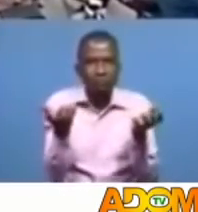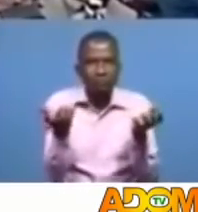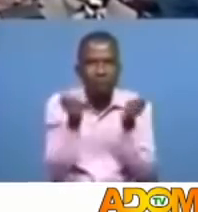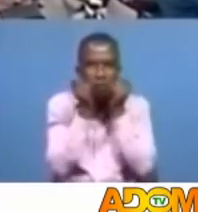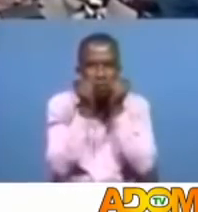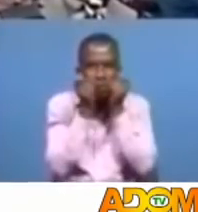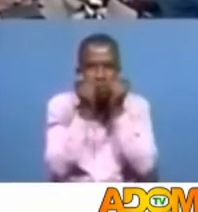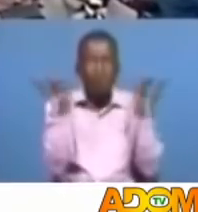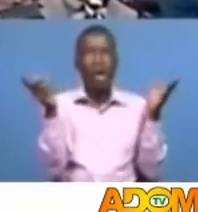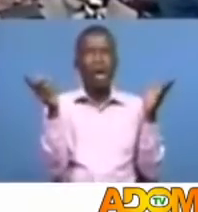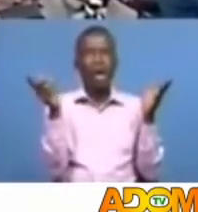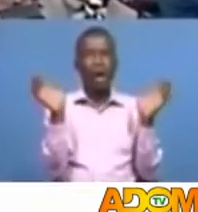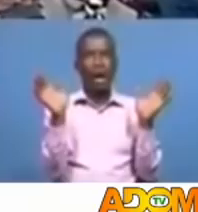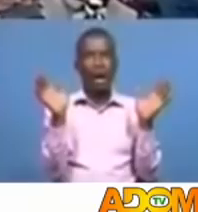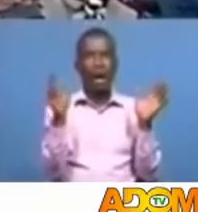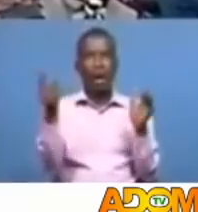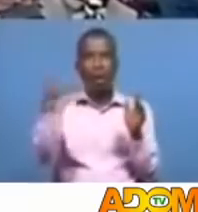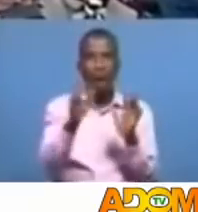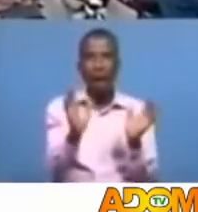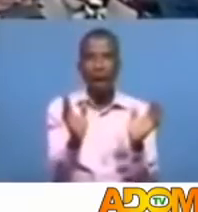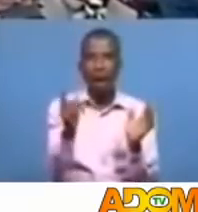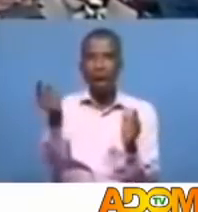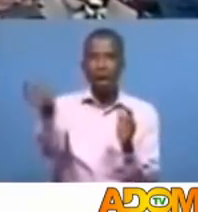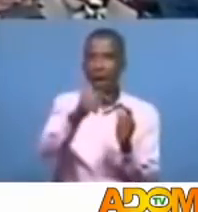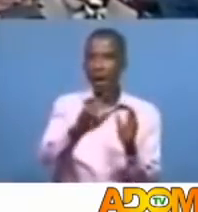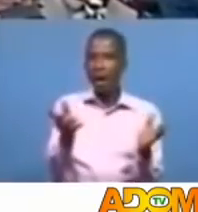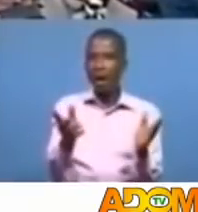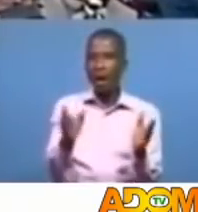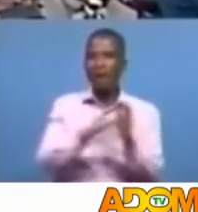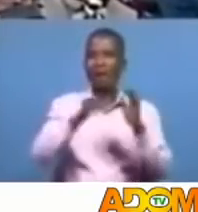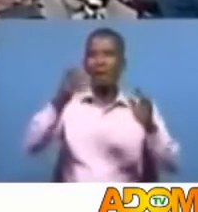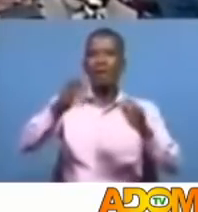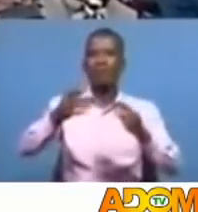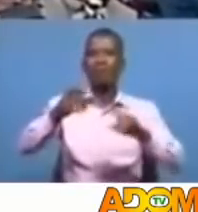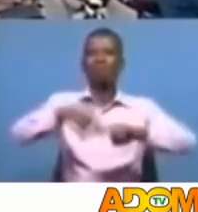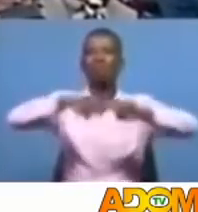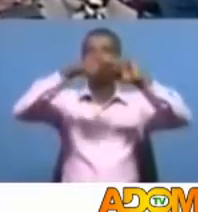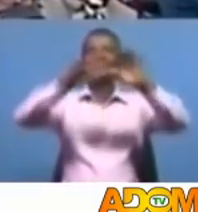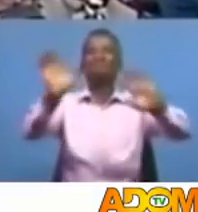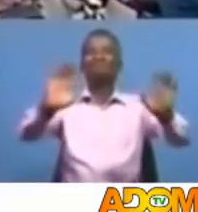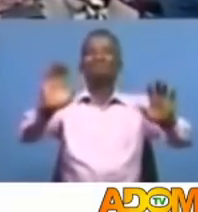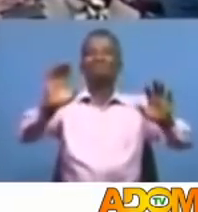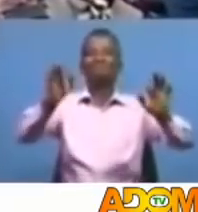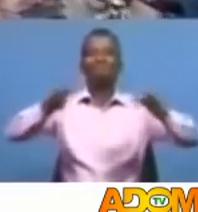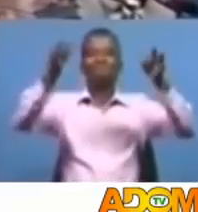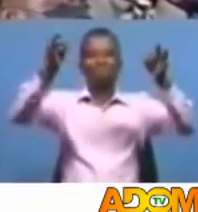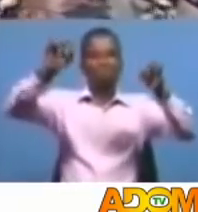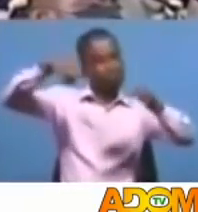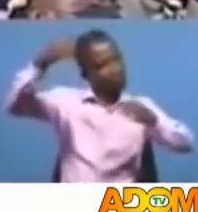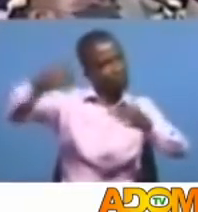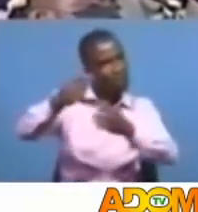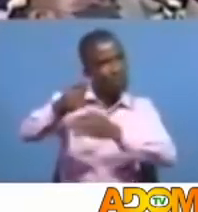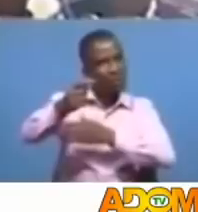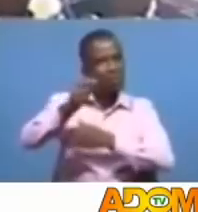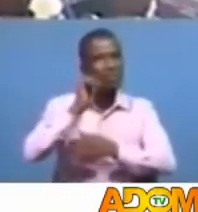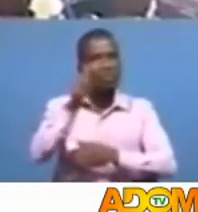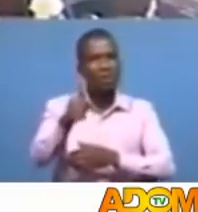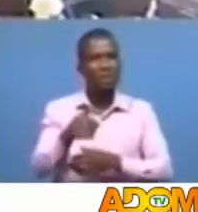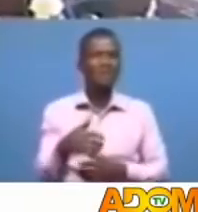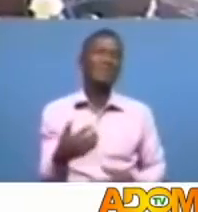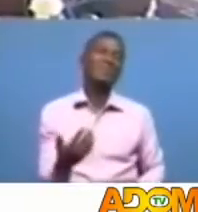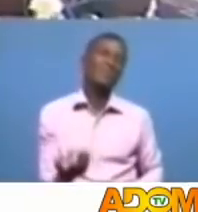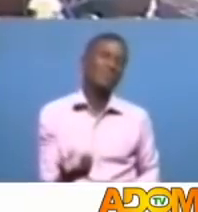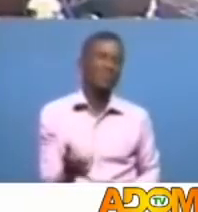some surprise. And that was the reason why you adjourned to the next day for arguments to be raised and so on. So, my lords, Mr. Chikata, when